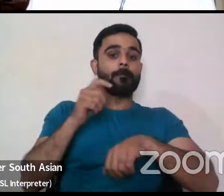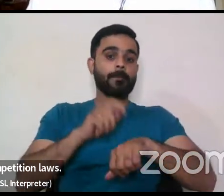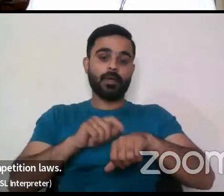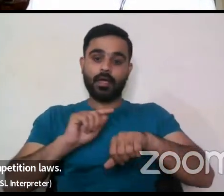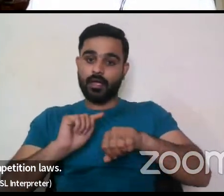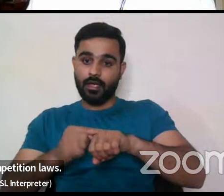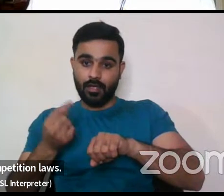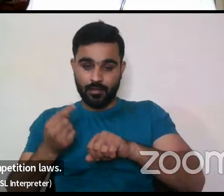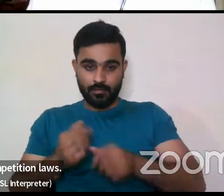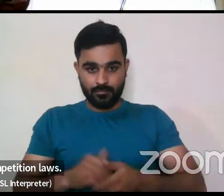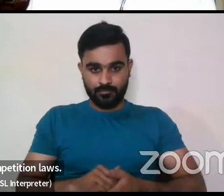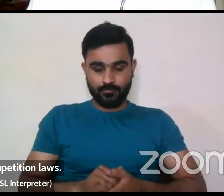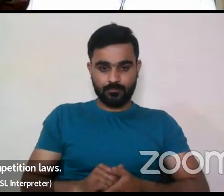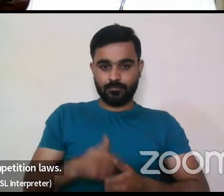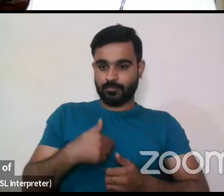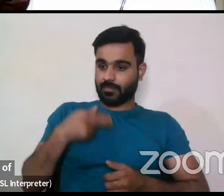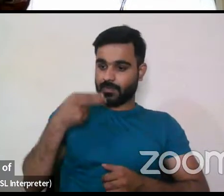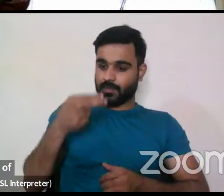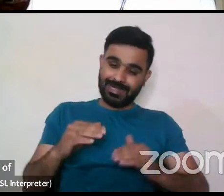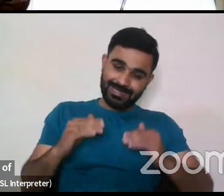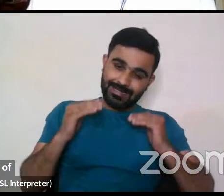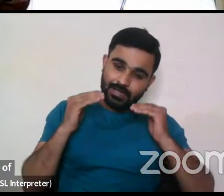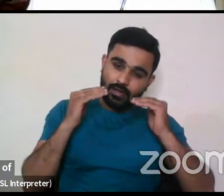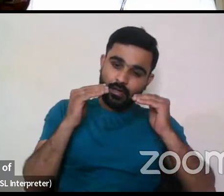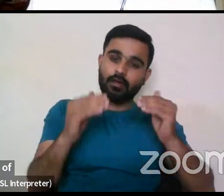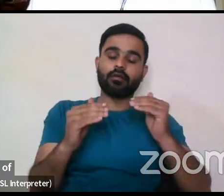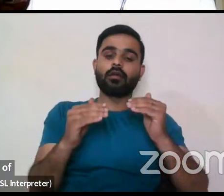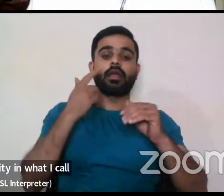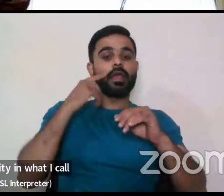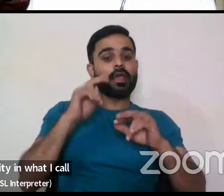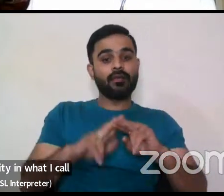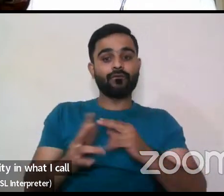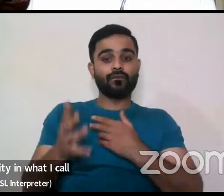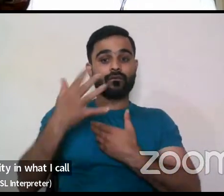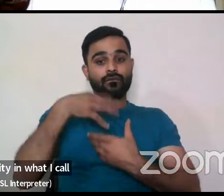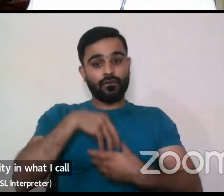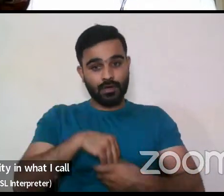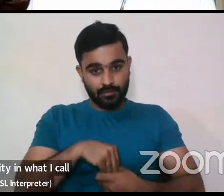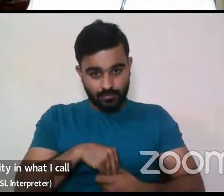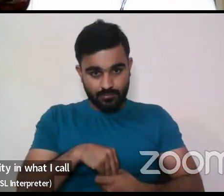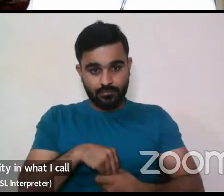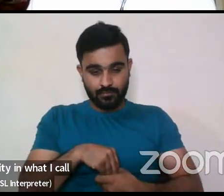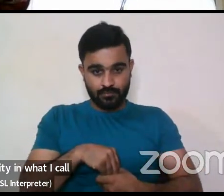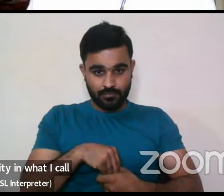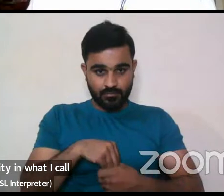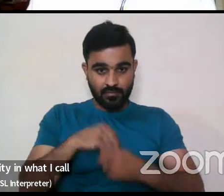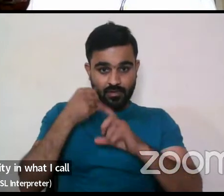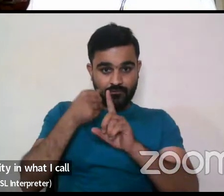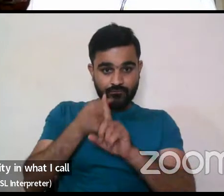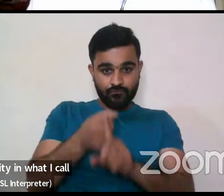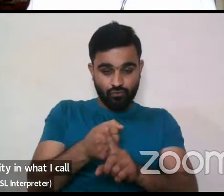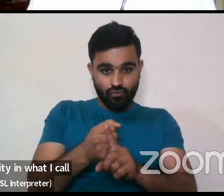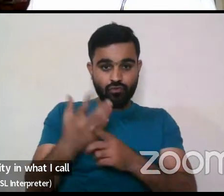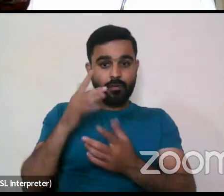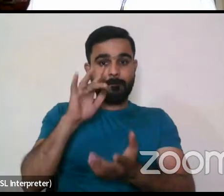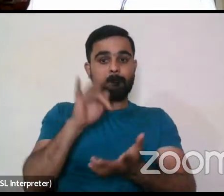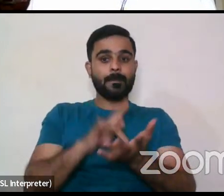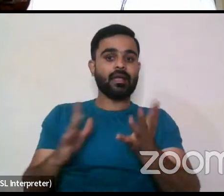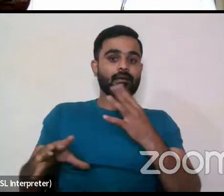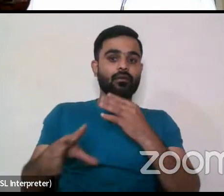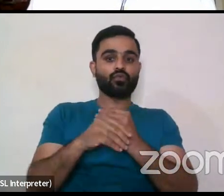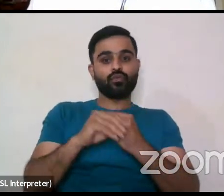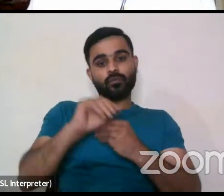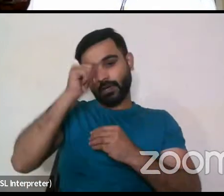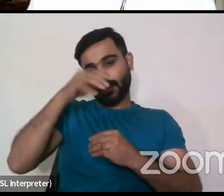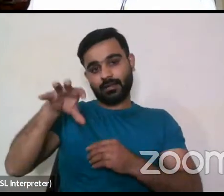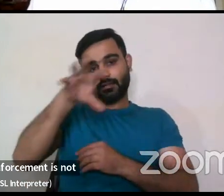opportunity in what I call the hiatus stage. So even when the adoption, the enforcement is not taking place, the countries